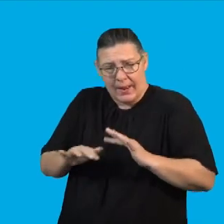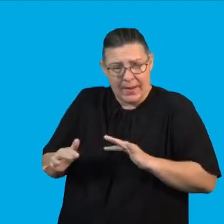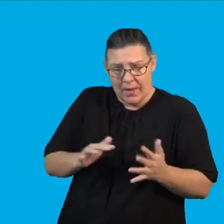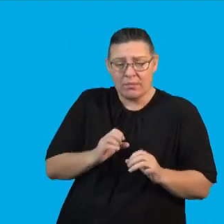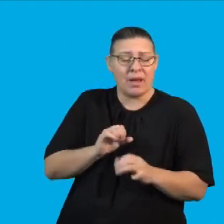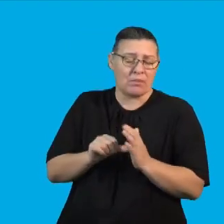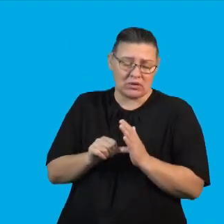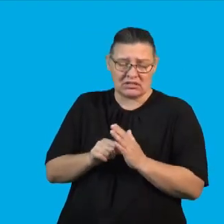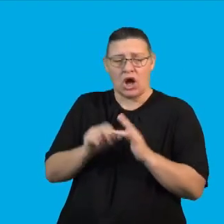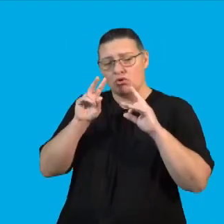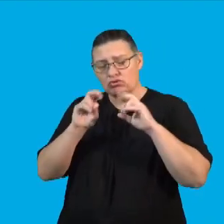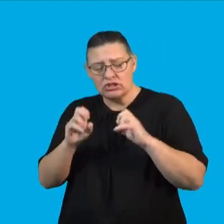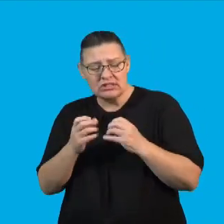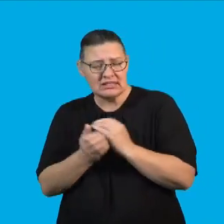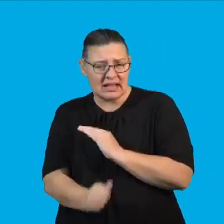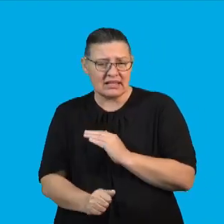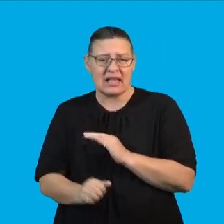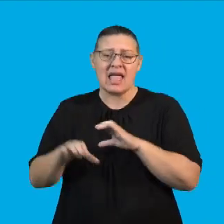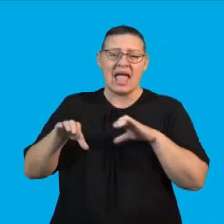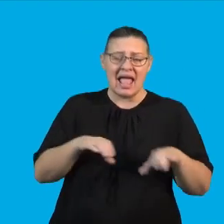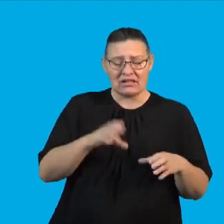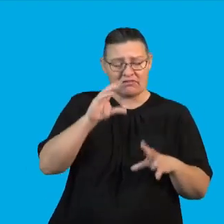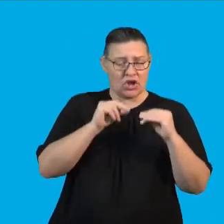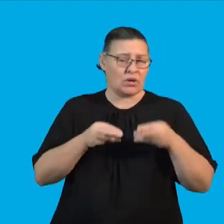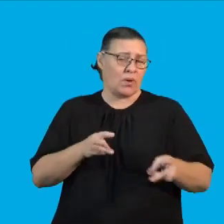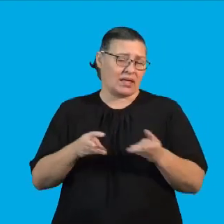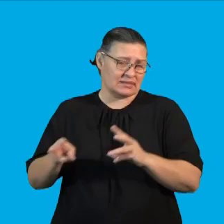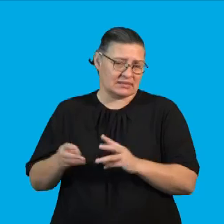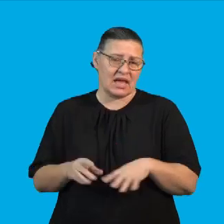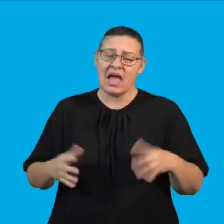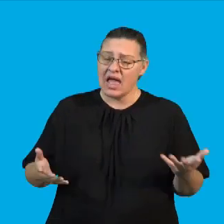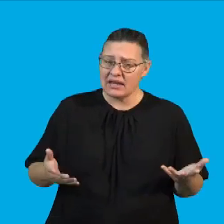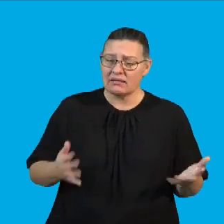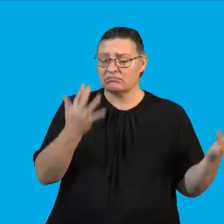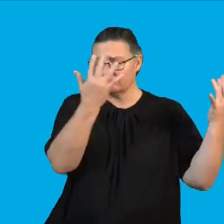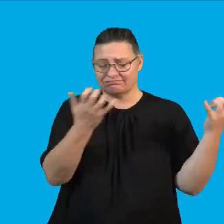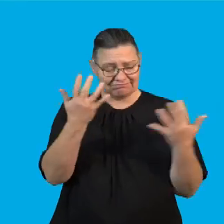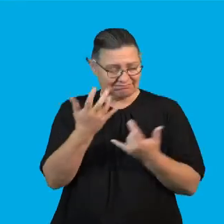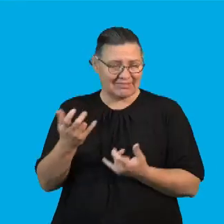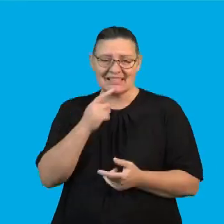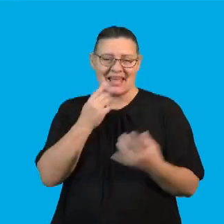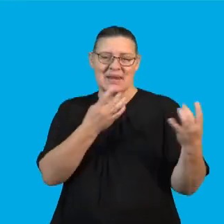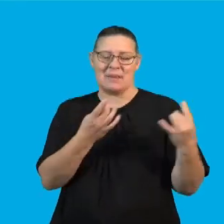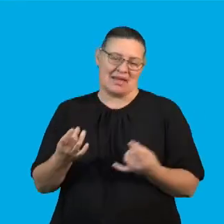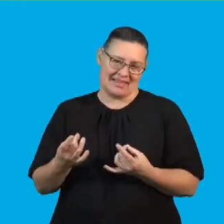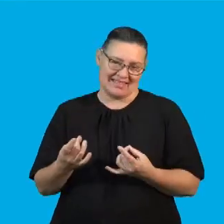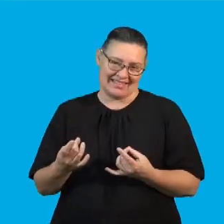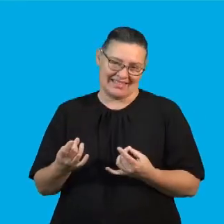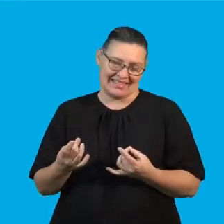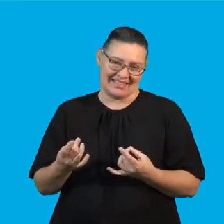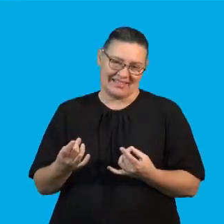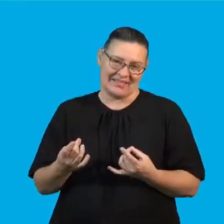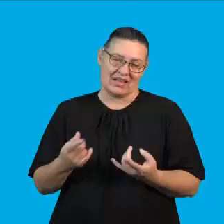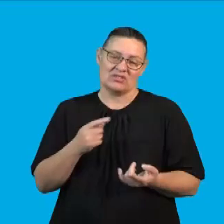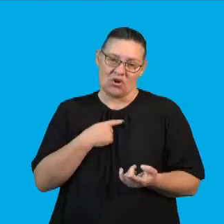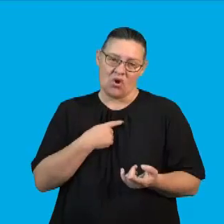also key. Your research skills and active learning method. And we have calculated, we have seen that.